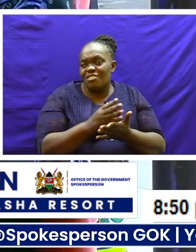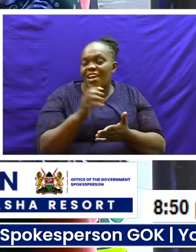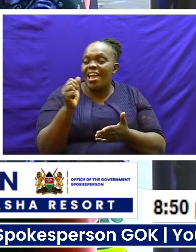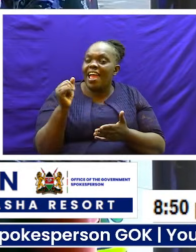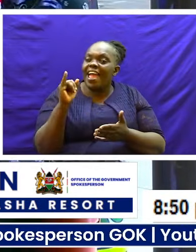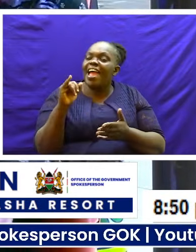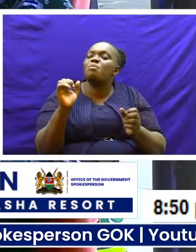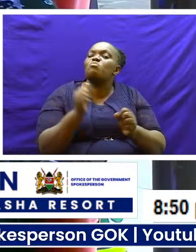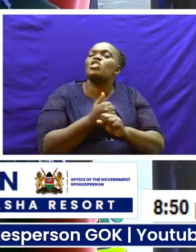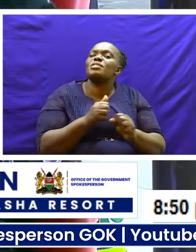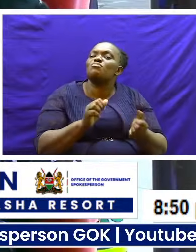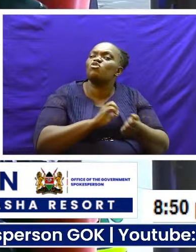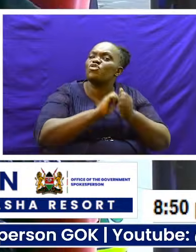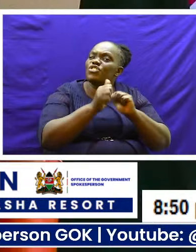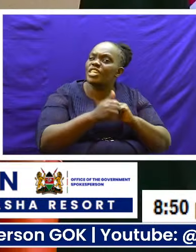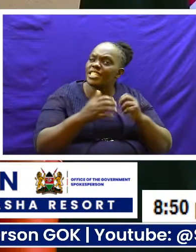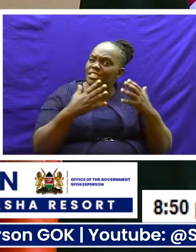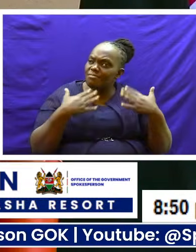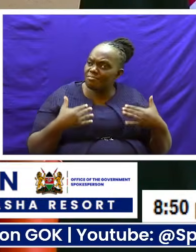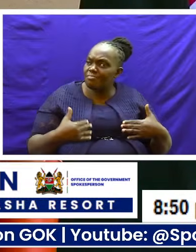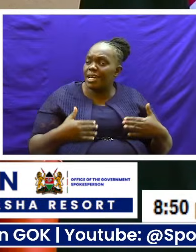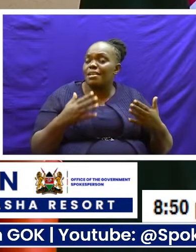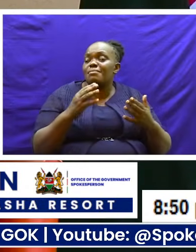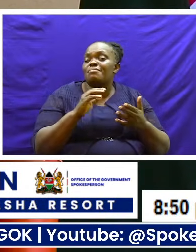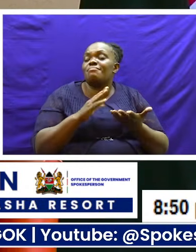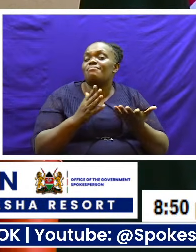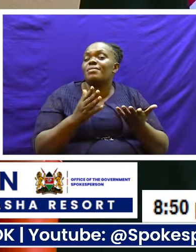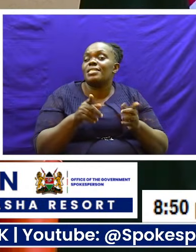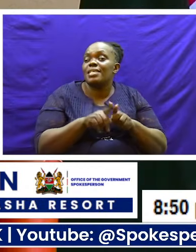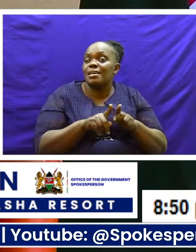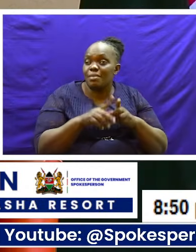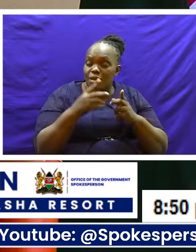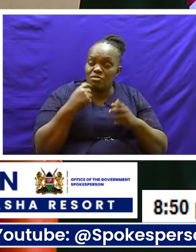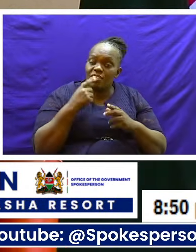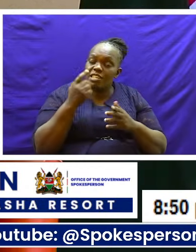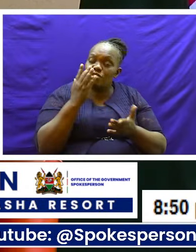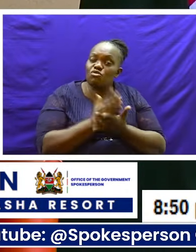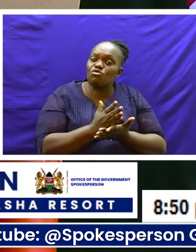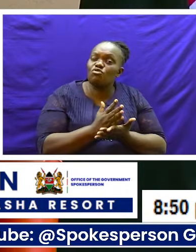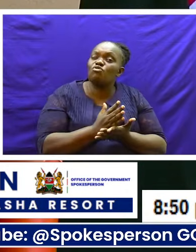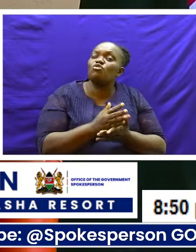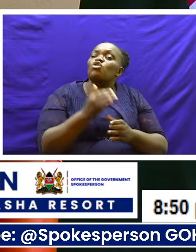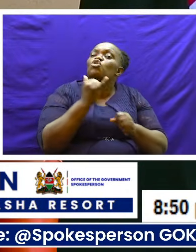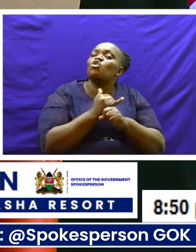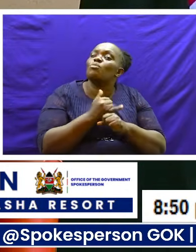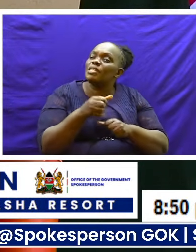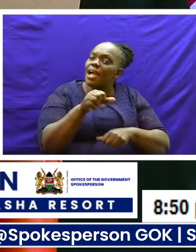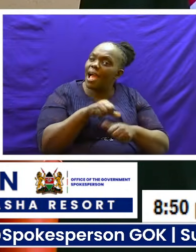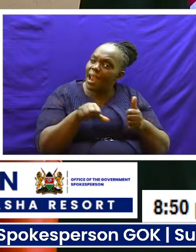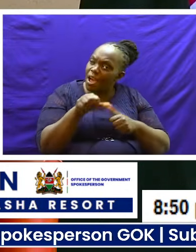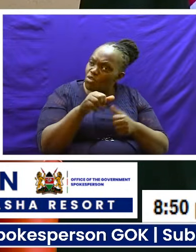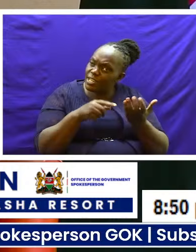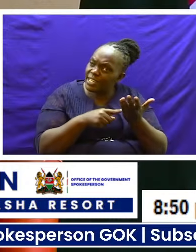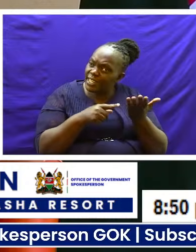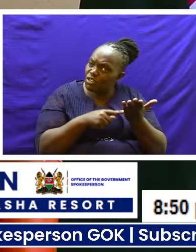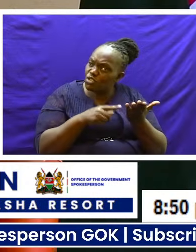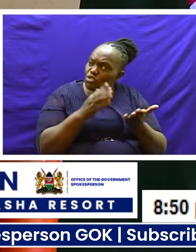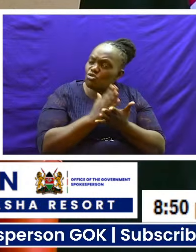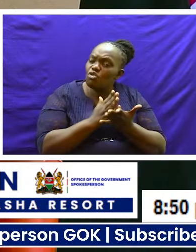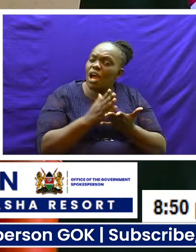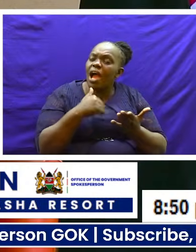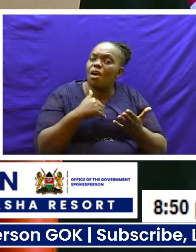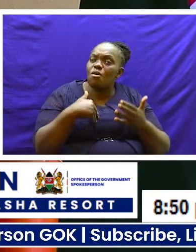cannot replace a human being. Exactly. So we are saying there are jobs around technology and our